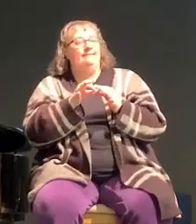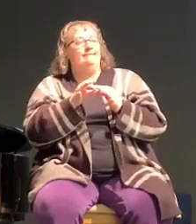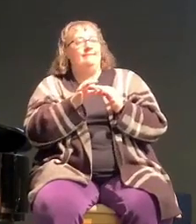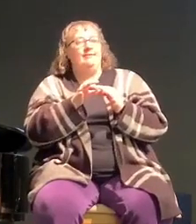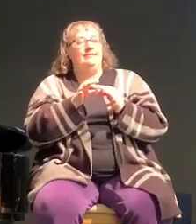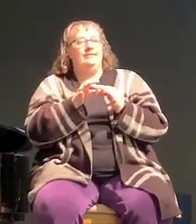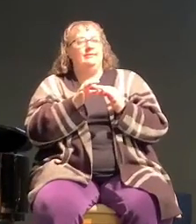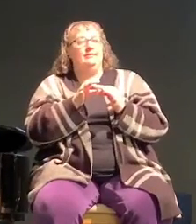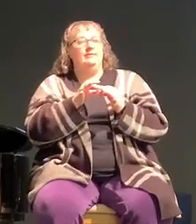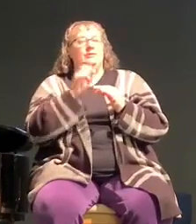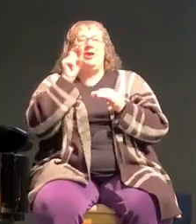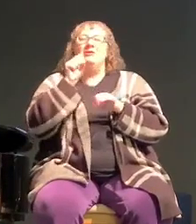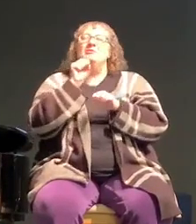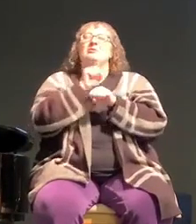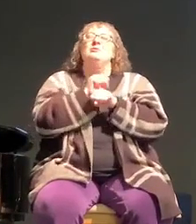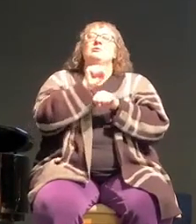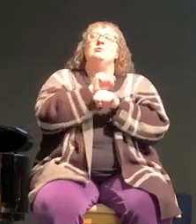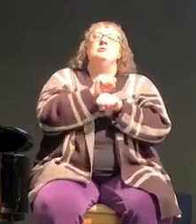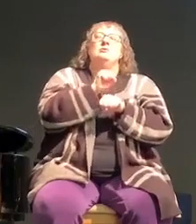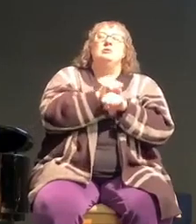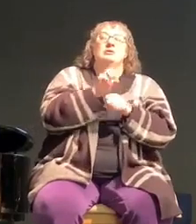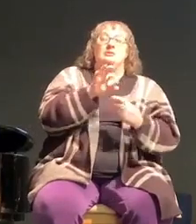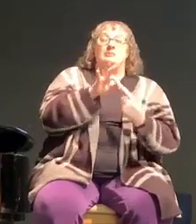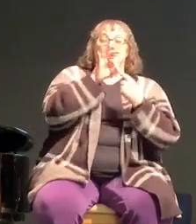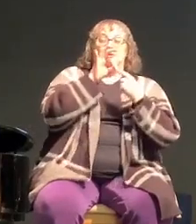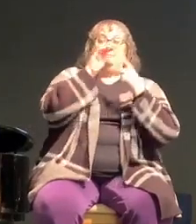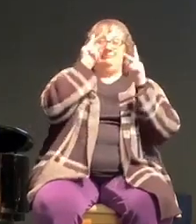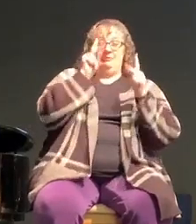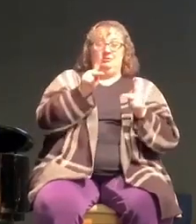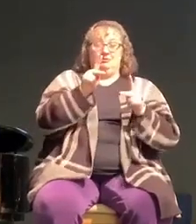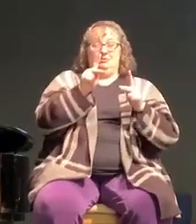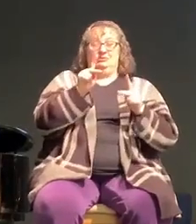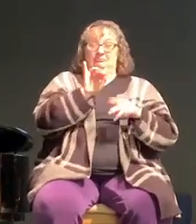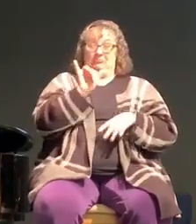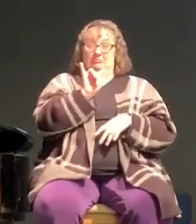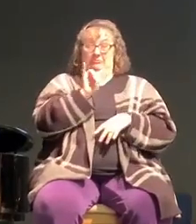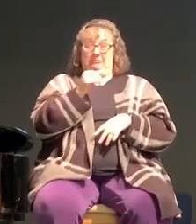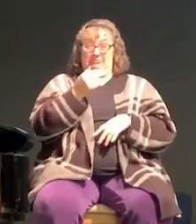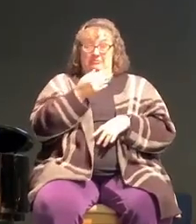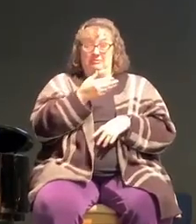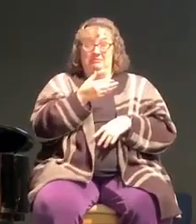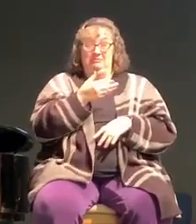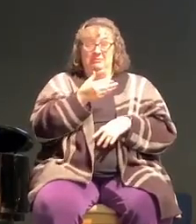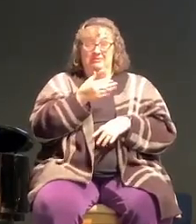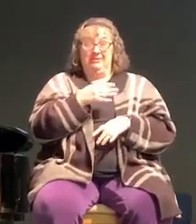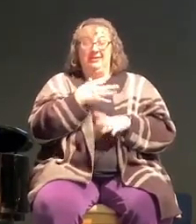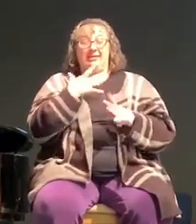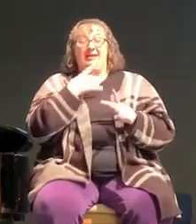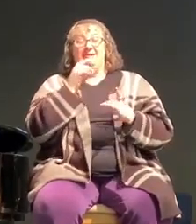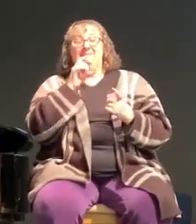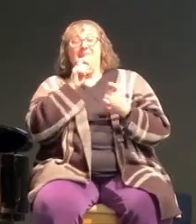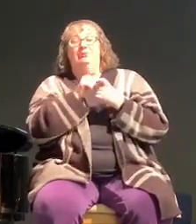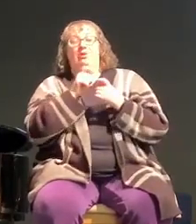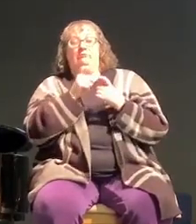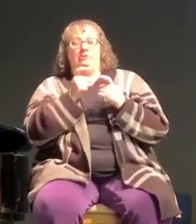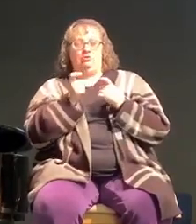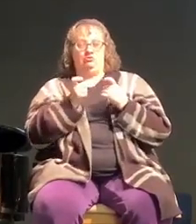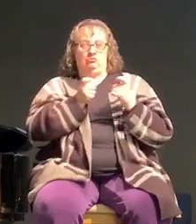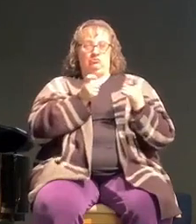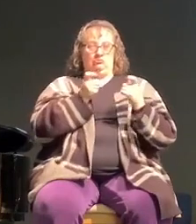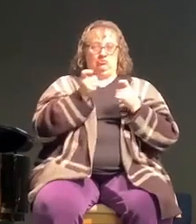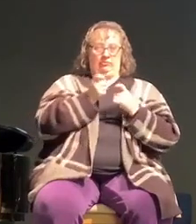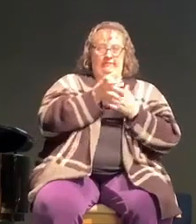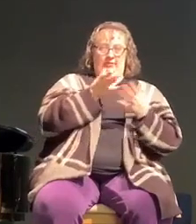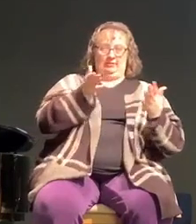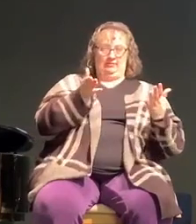something that you have to work towards, especially if you're a person who's like me. I like to have a certain level of control over